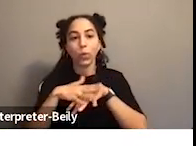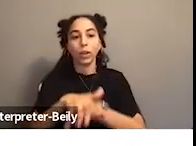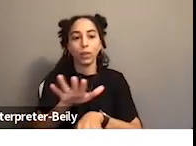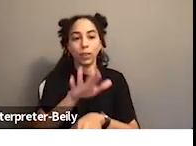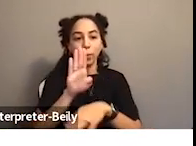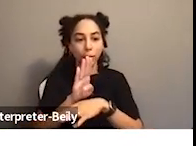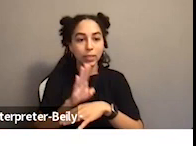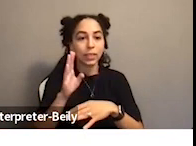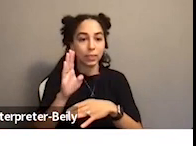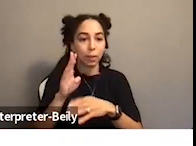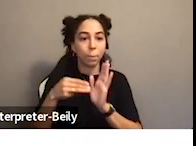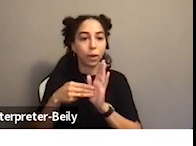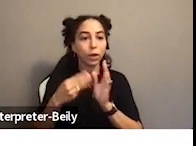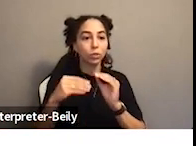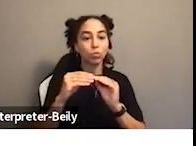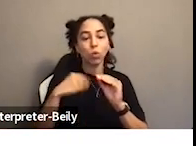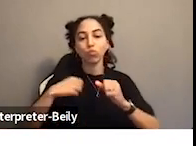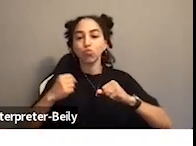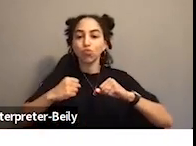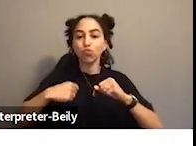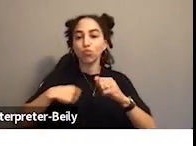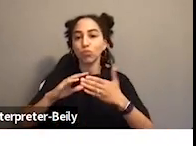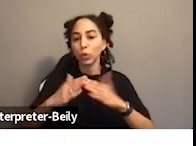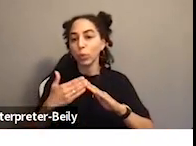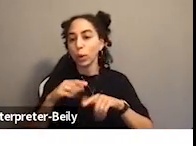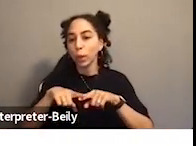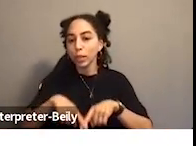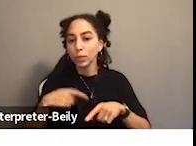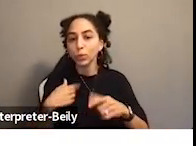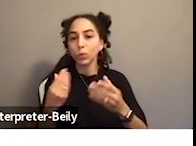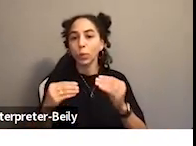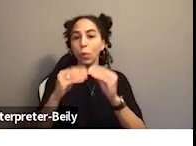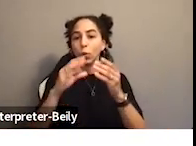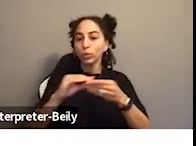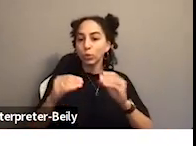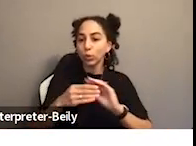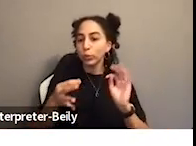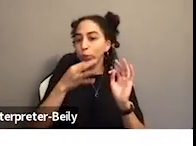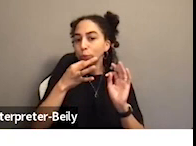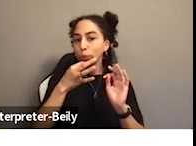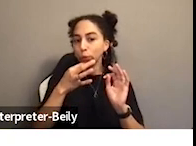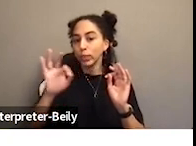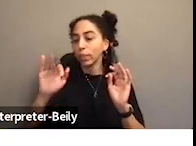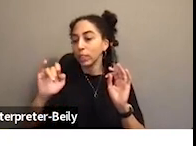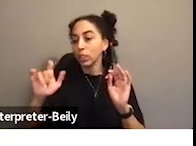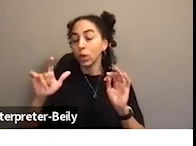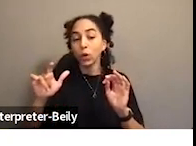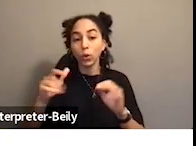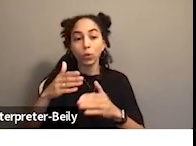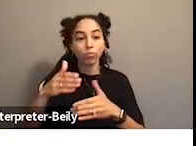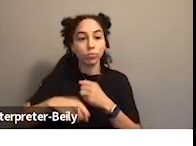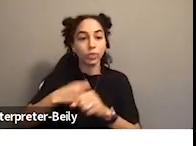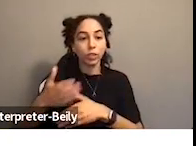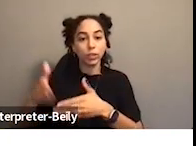to be more agile and more community-based. And we'll have stories about them coming up as soon as the fiscal year is done, so be on the lookout for